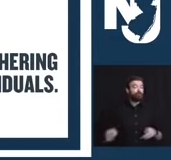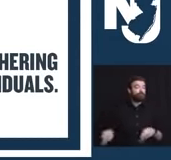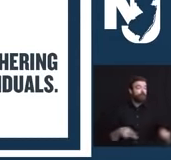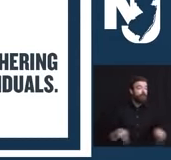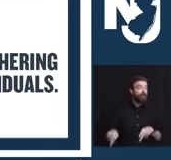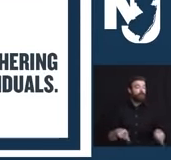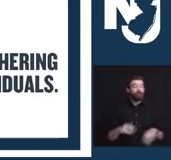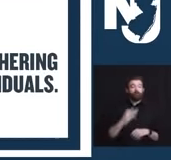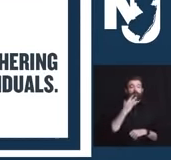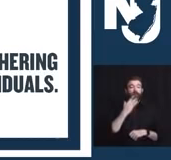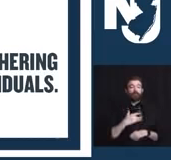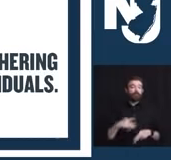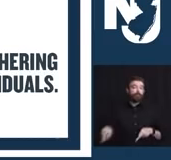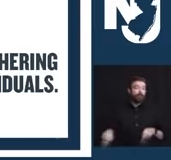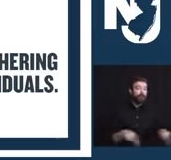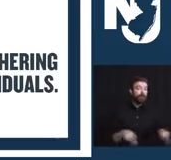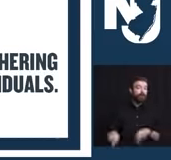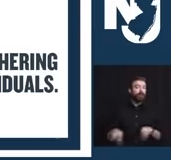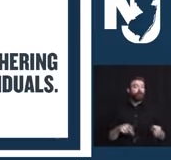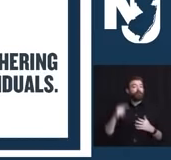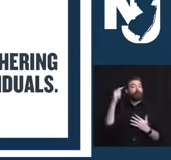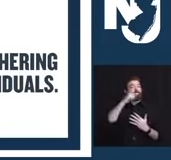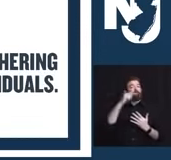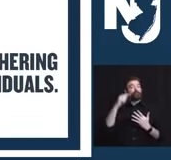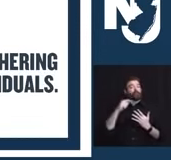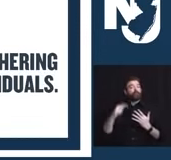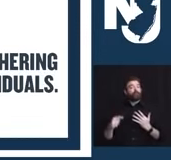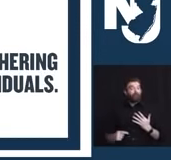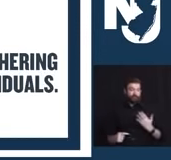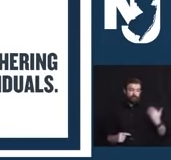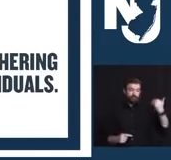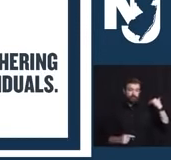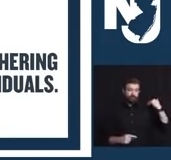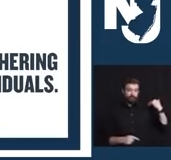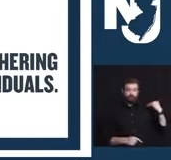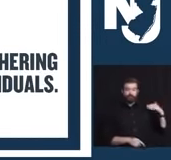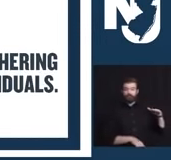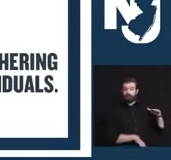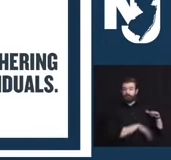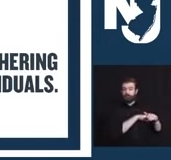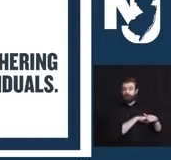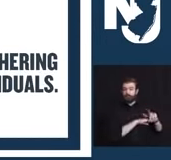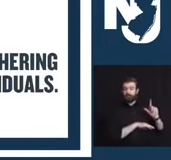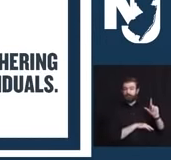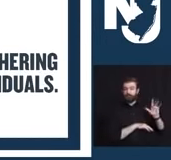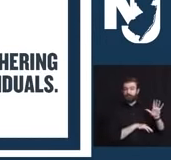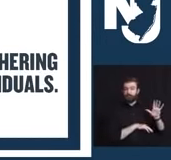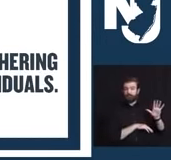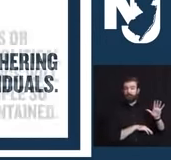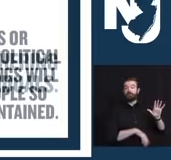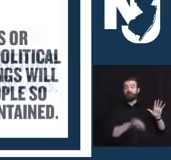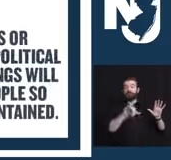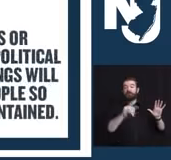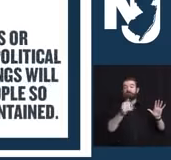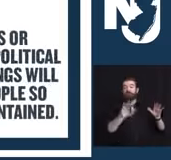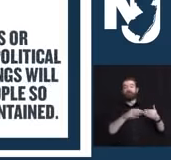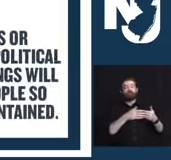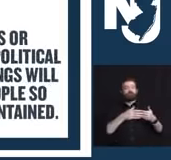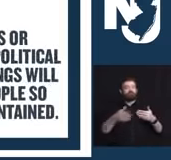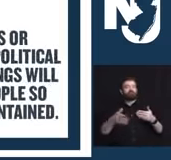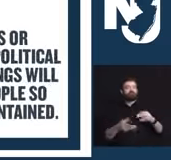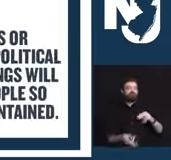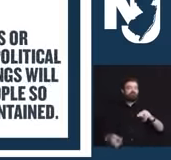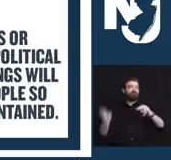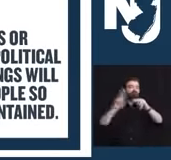party, will be doubled from 25 to 50 people. For catered events, funerals or memorial